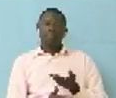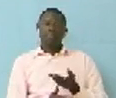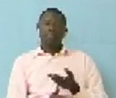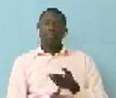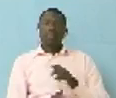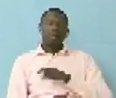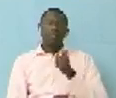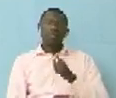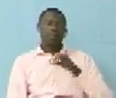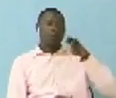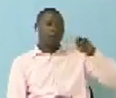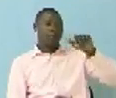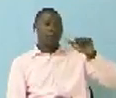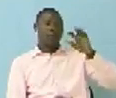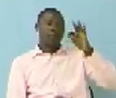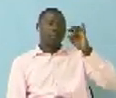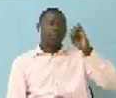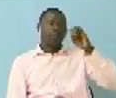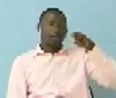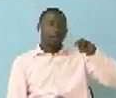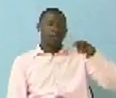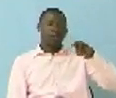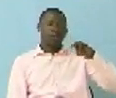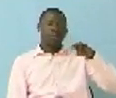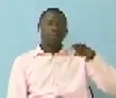And then Martin said to him sternly,